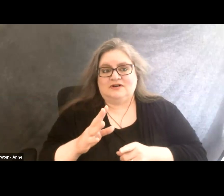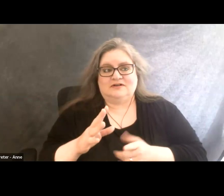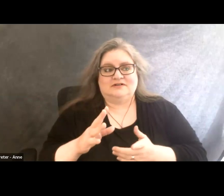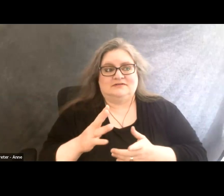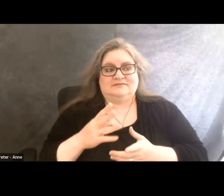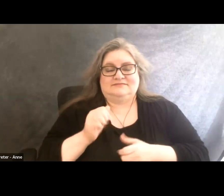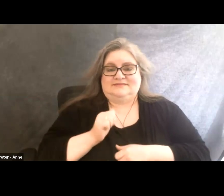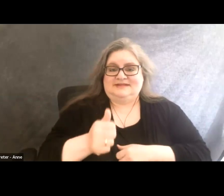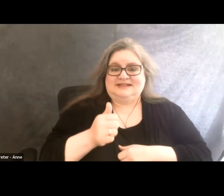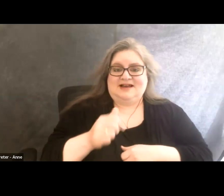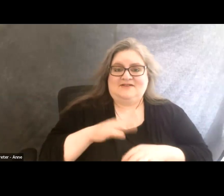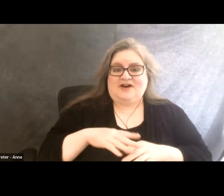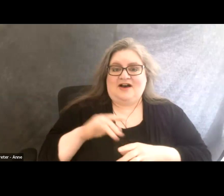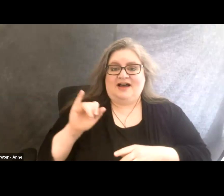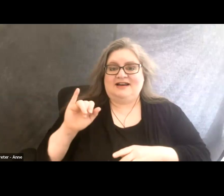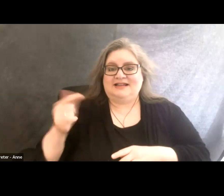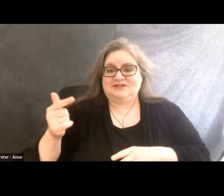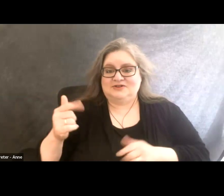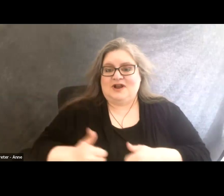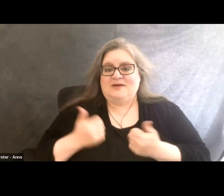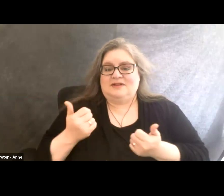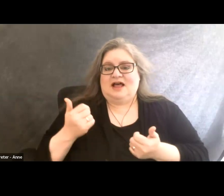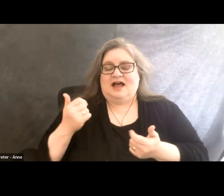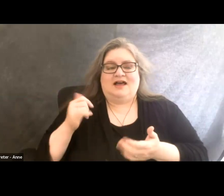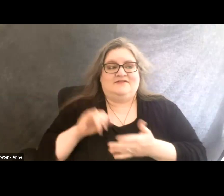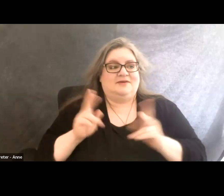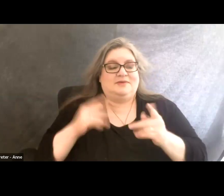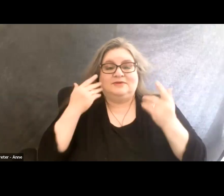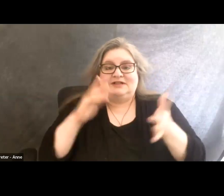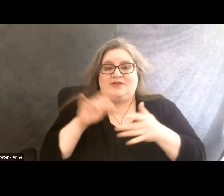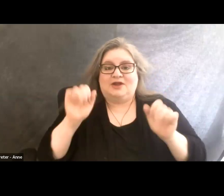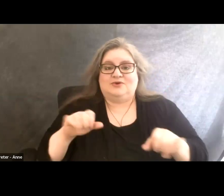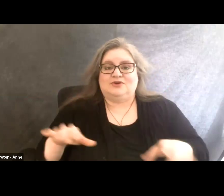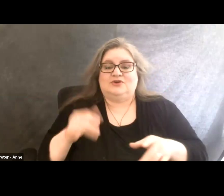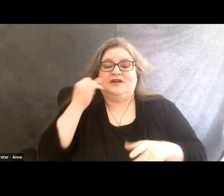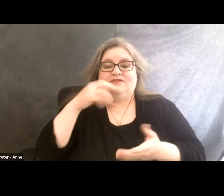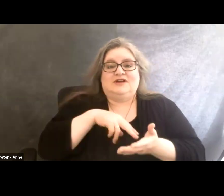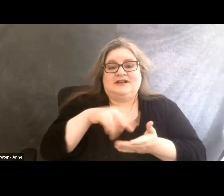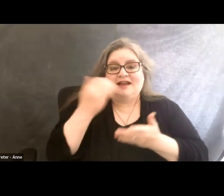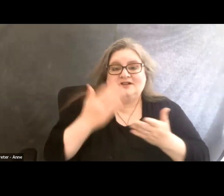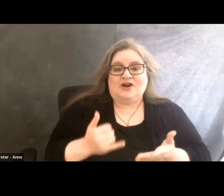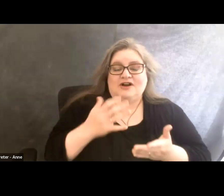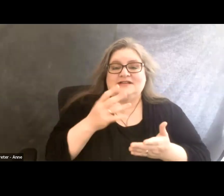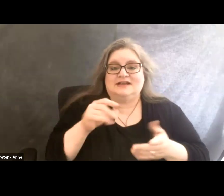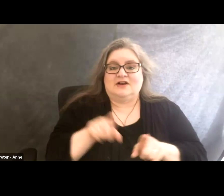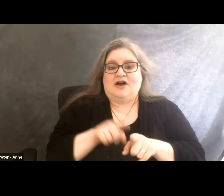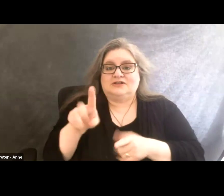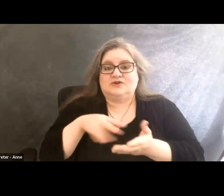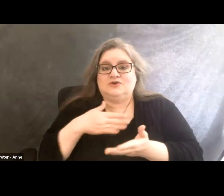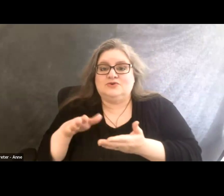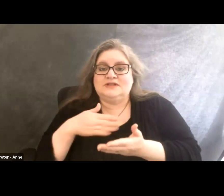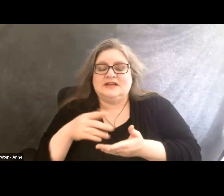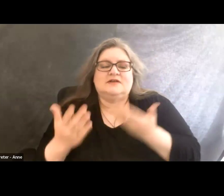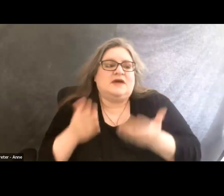Live to your community that people didn't even know you could do, right? If you're a dance artist and you also sing, maybe you're